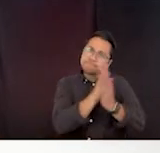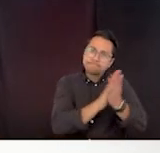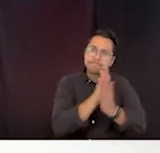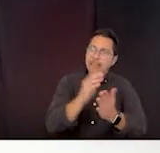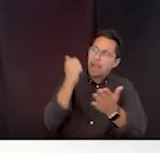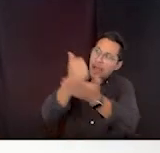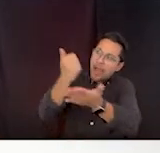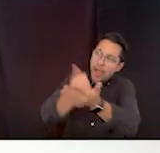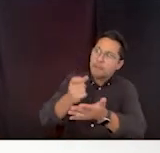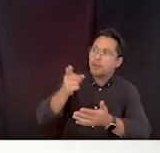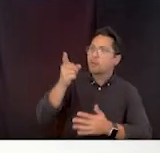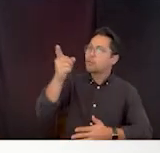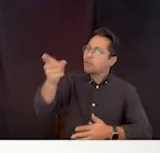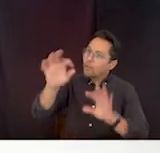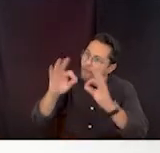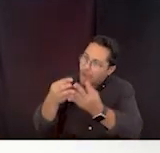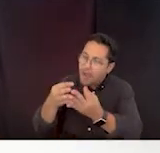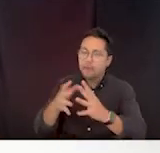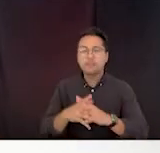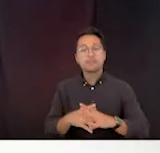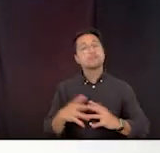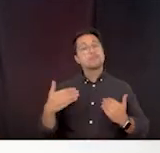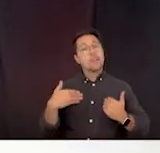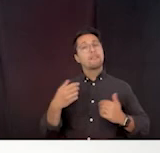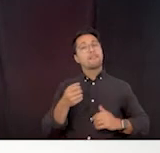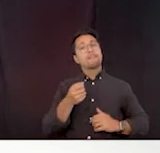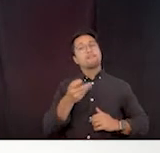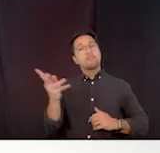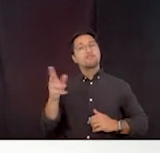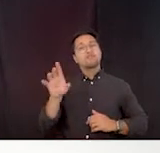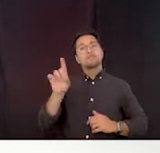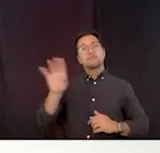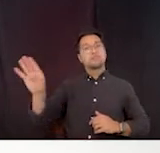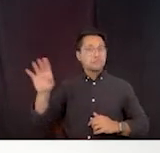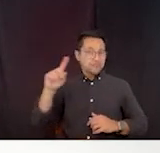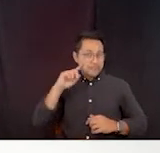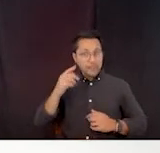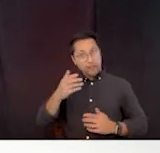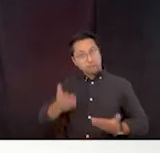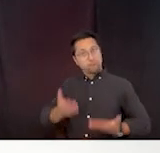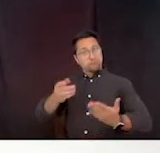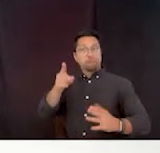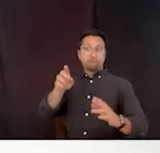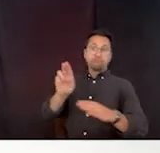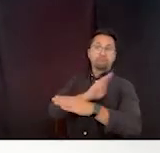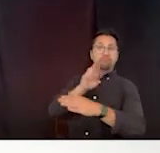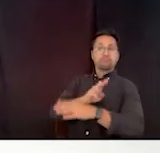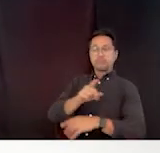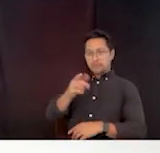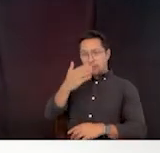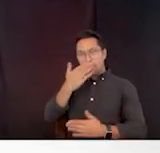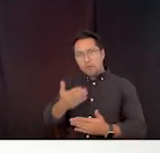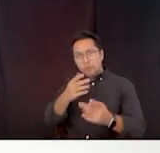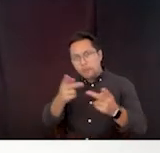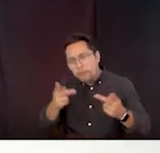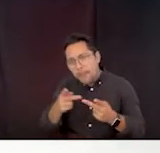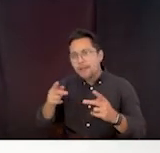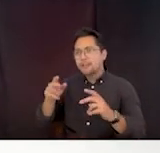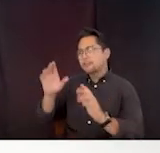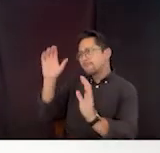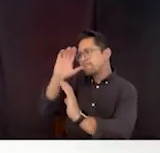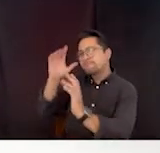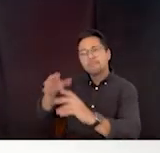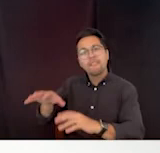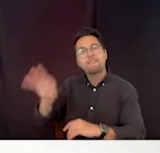mine. So there's a couple of databases that I recommend families use that are really good places to find